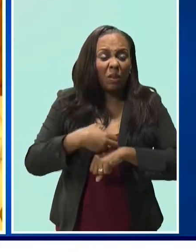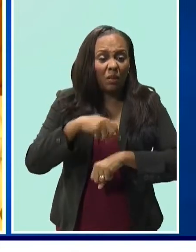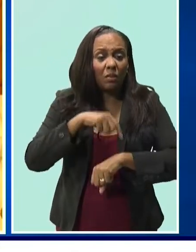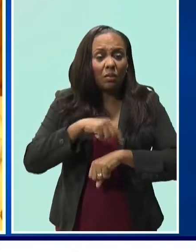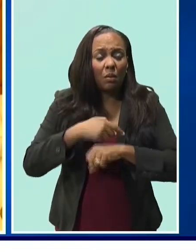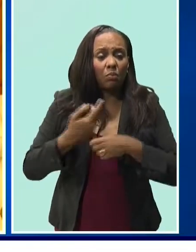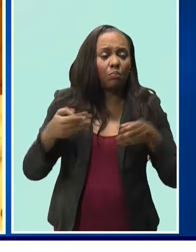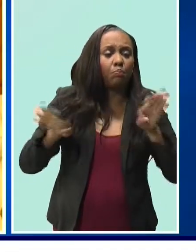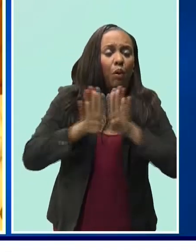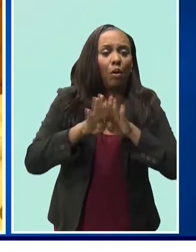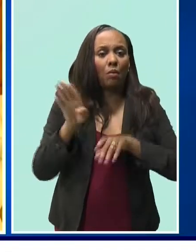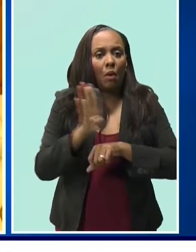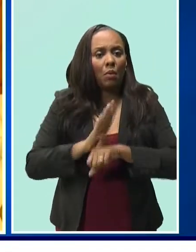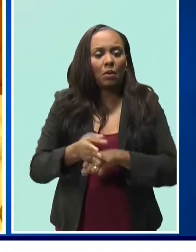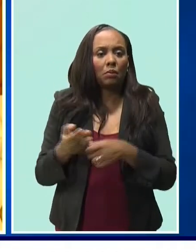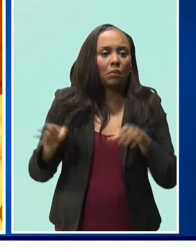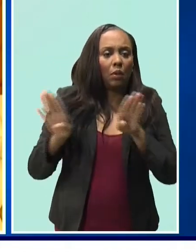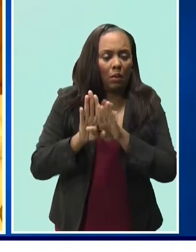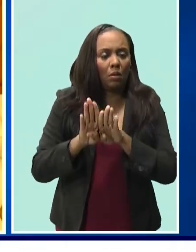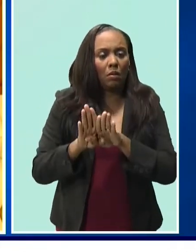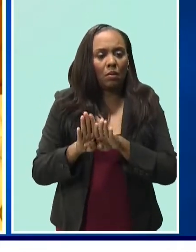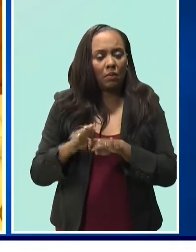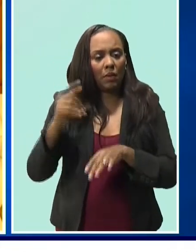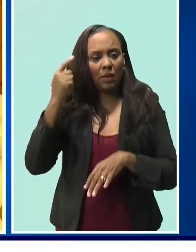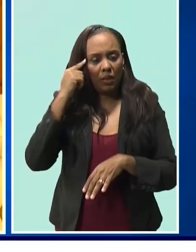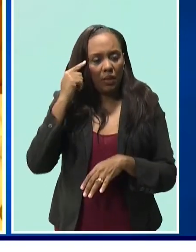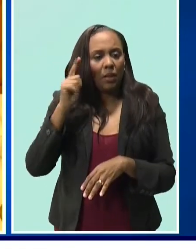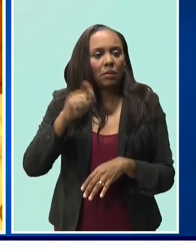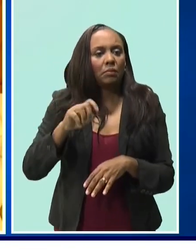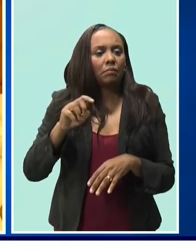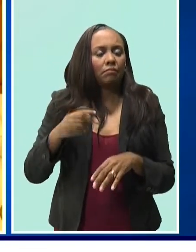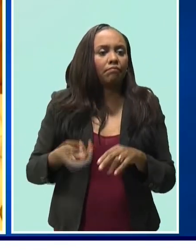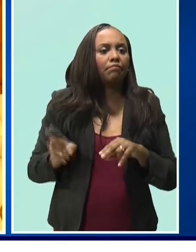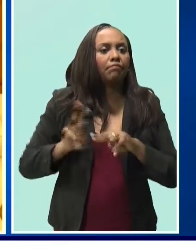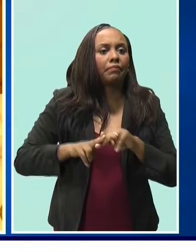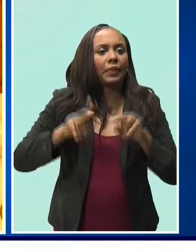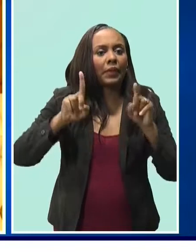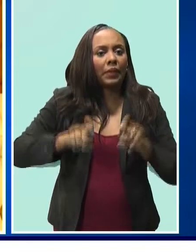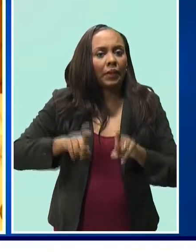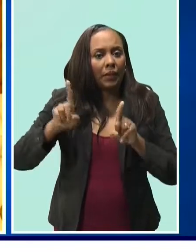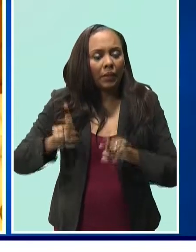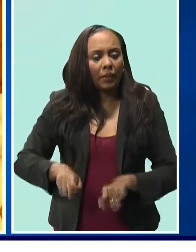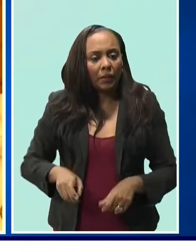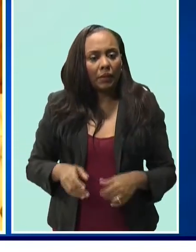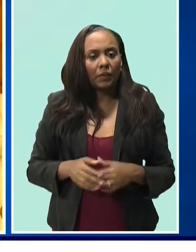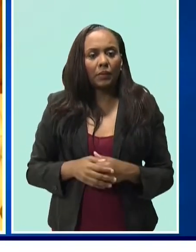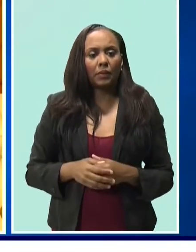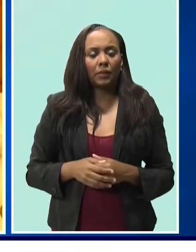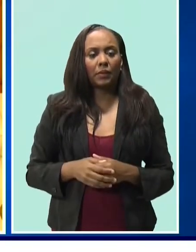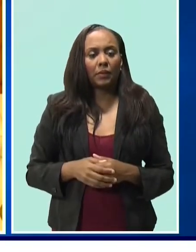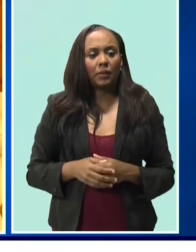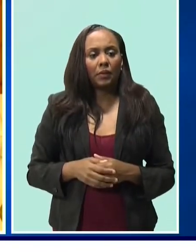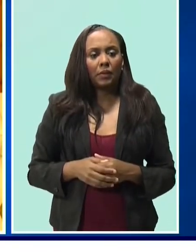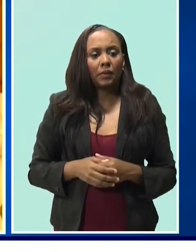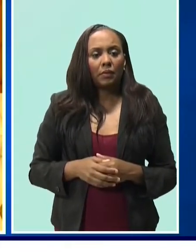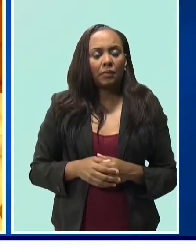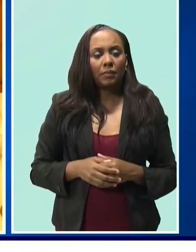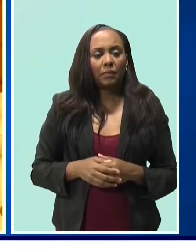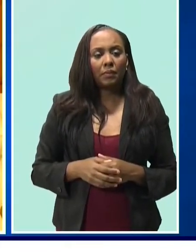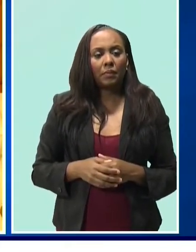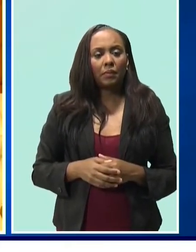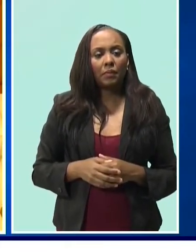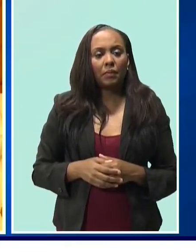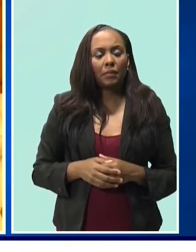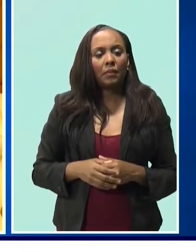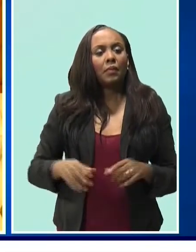that this is the appropriate way to go. However, the results of the shutdown, there's always a lag time to